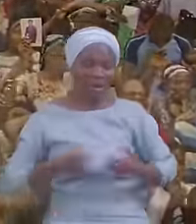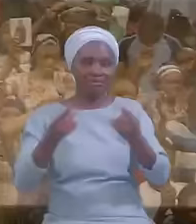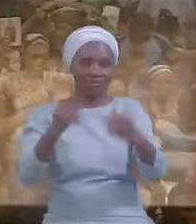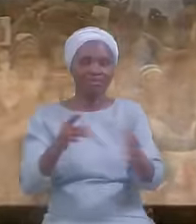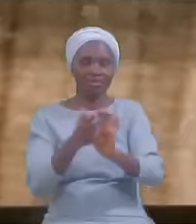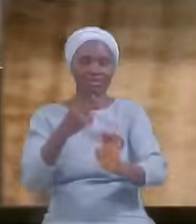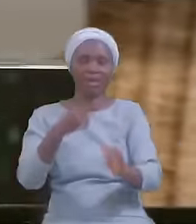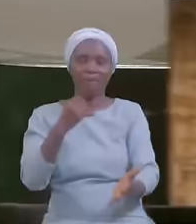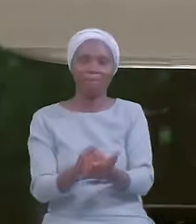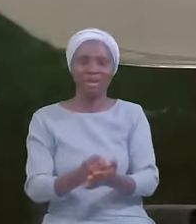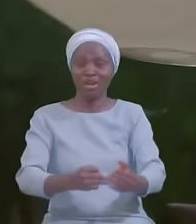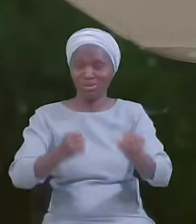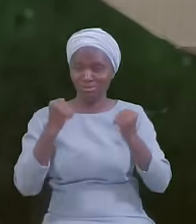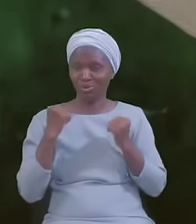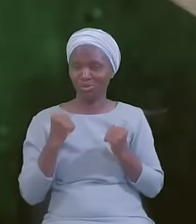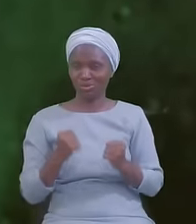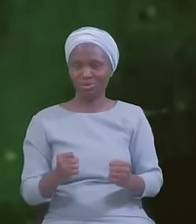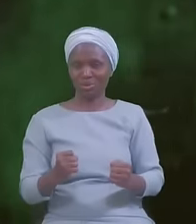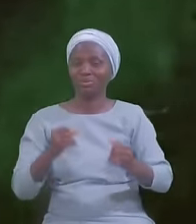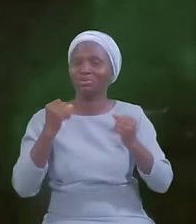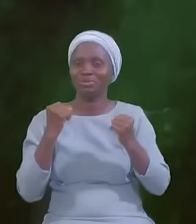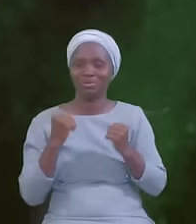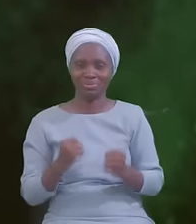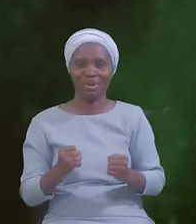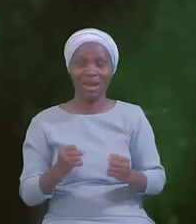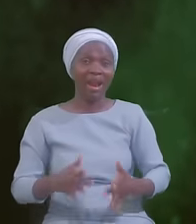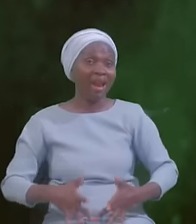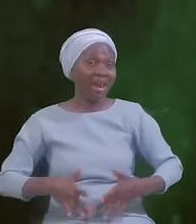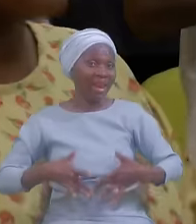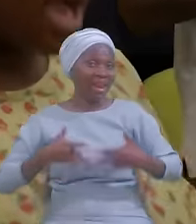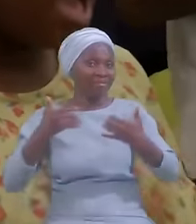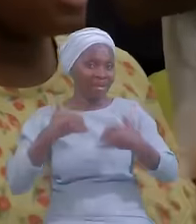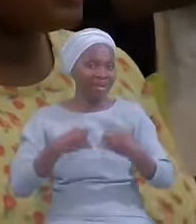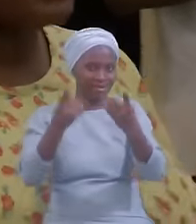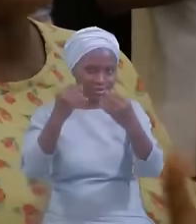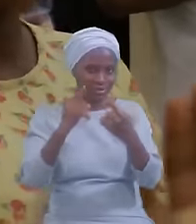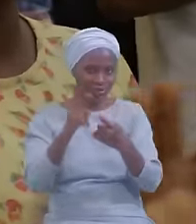Strong, strong, healthy life has now come.